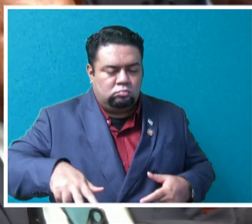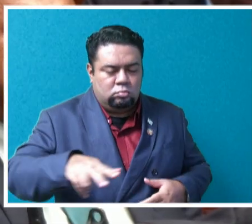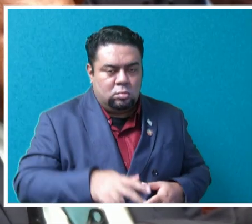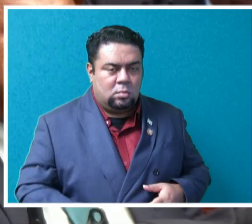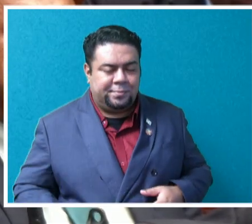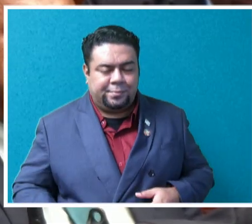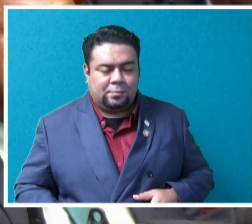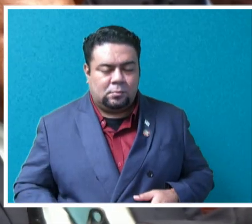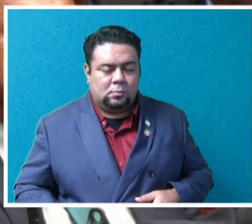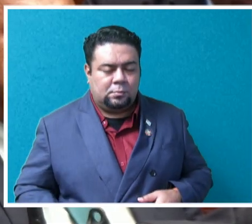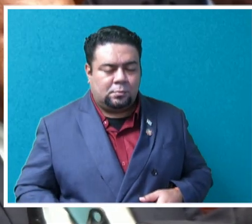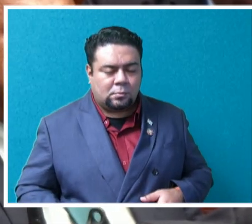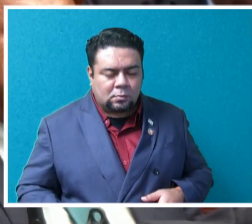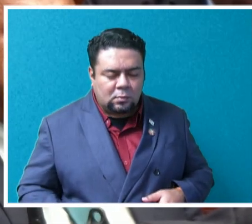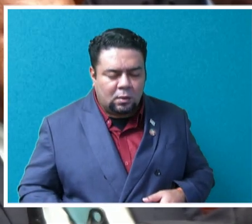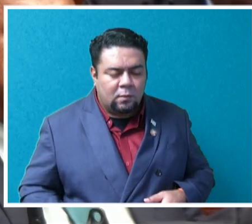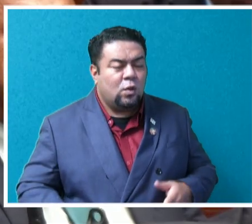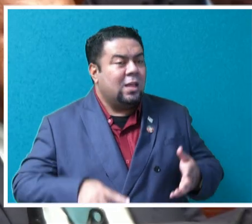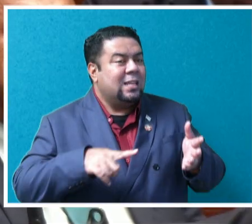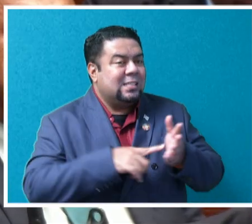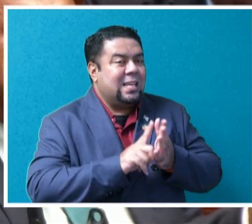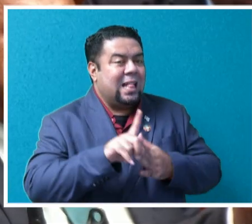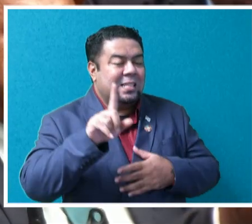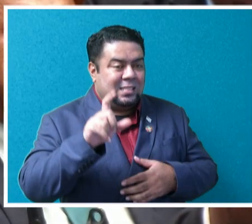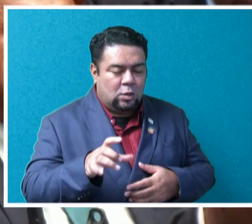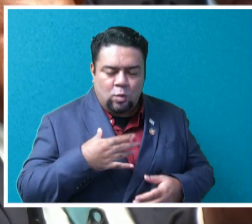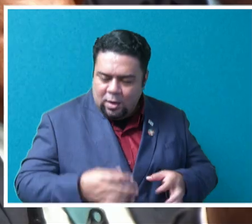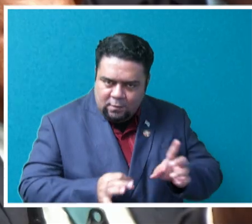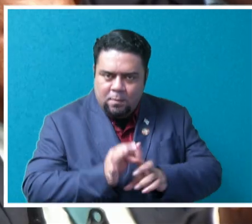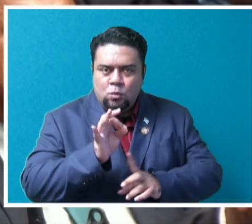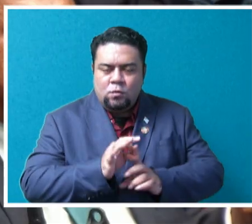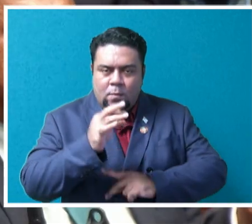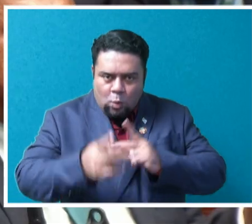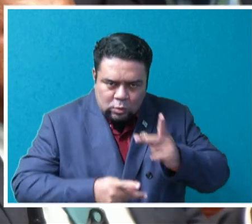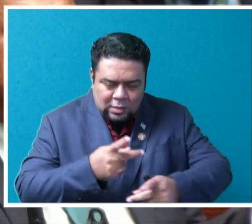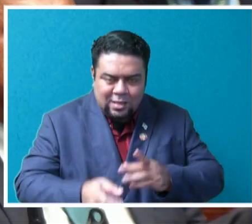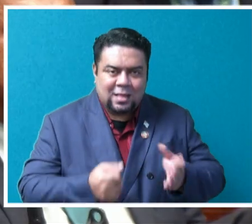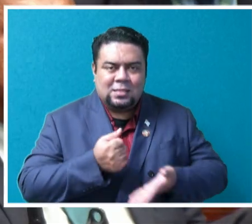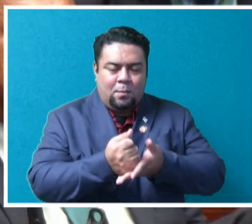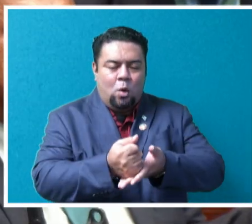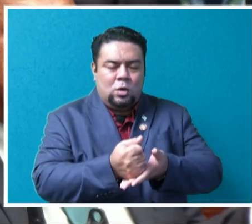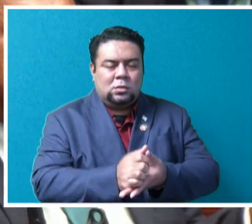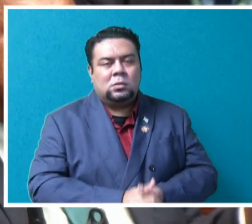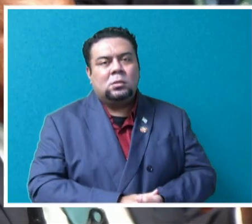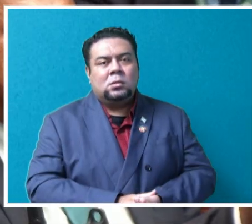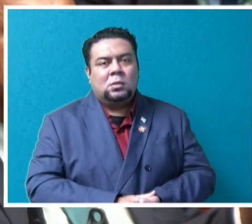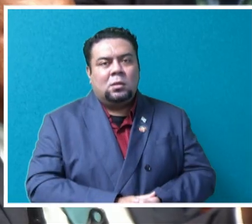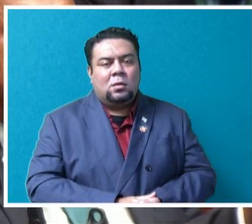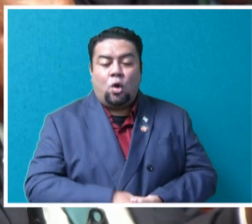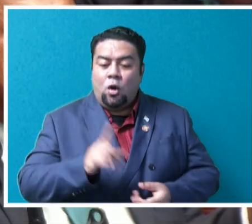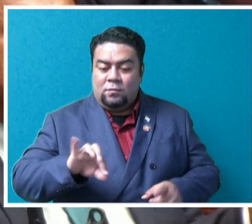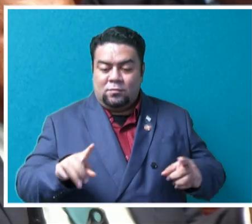TLFC, we have improved processes that support the resolution of